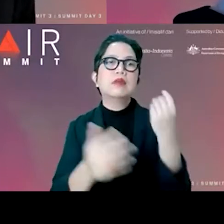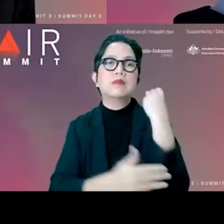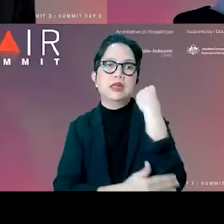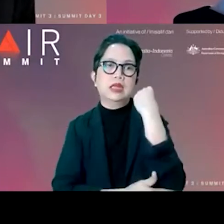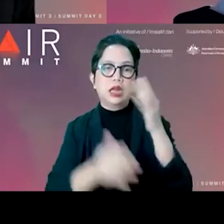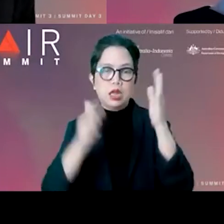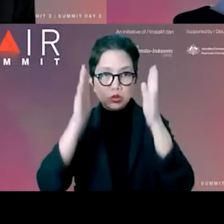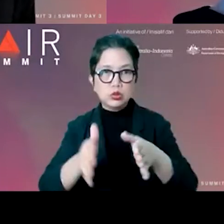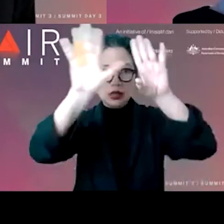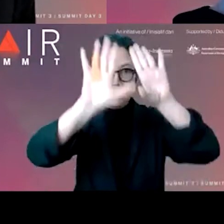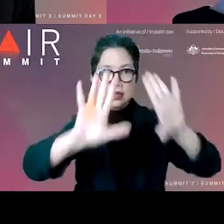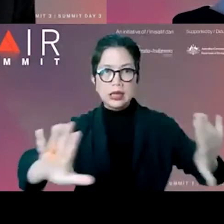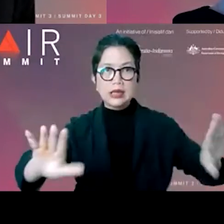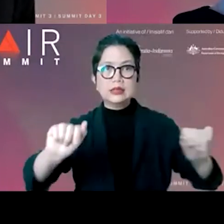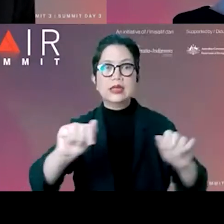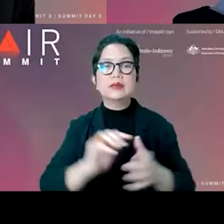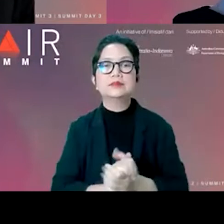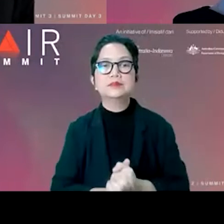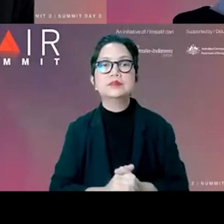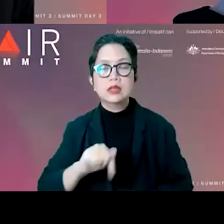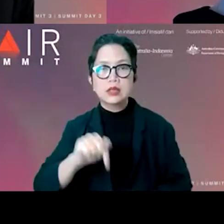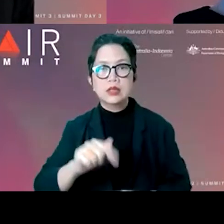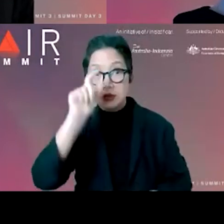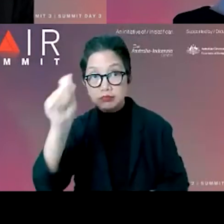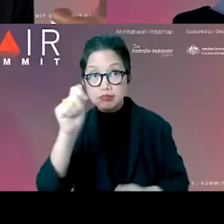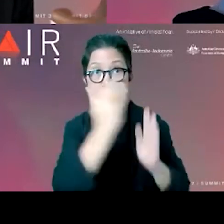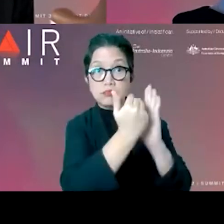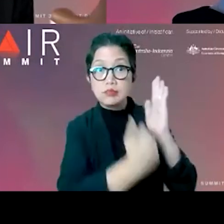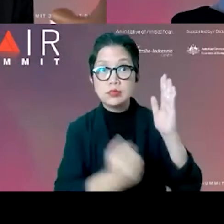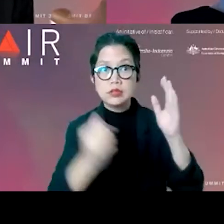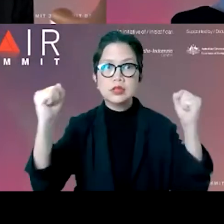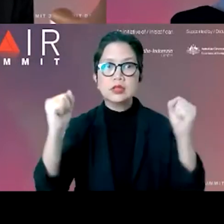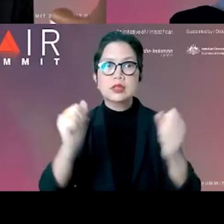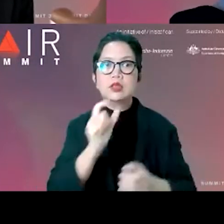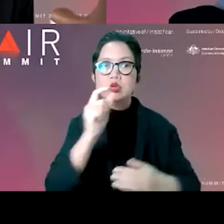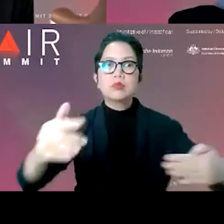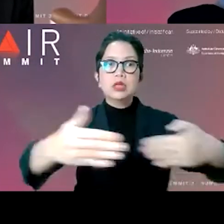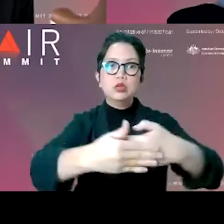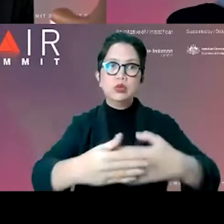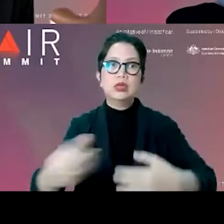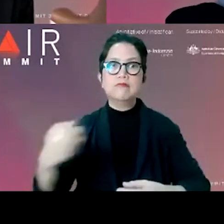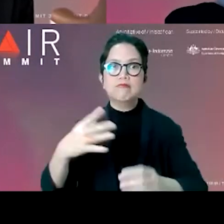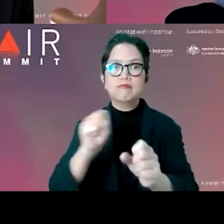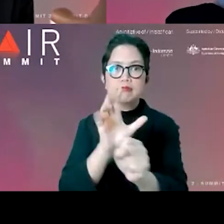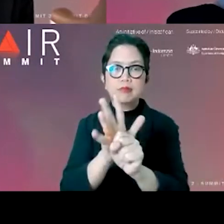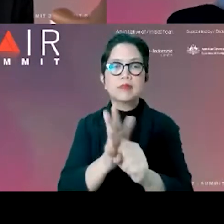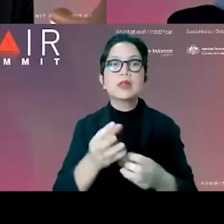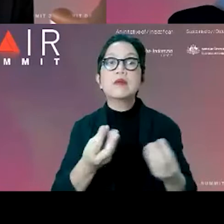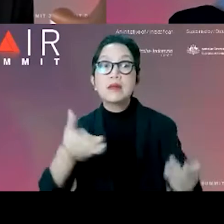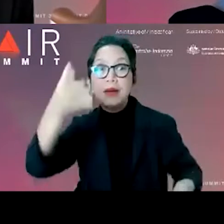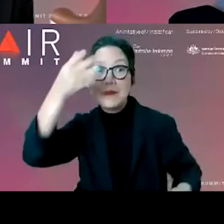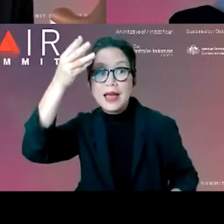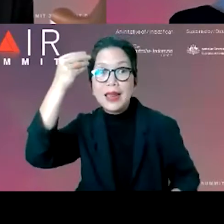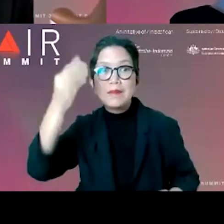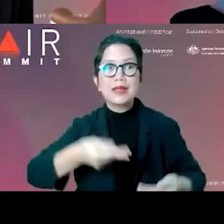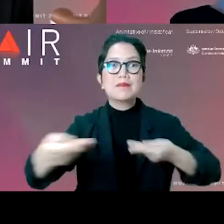place due to their experiences in dealing with the pandemic in 2011.